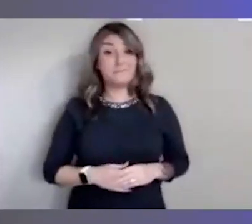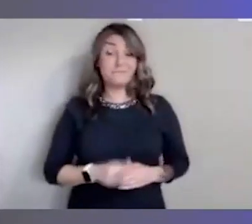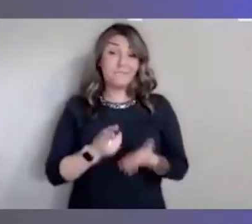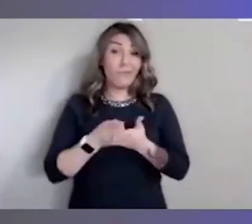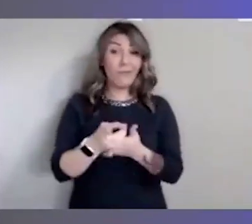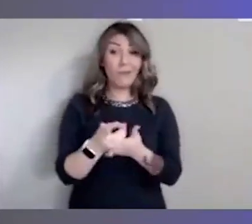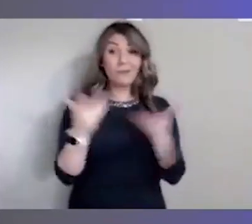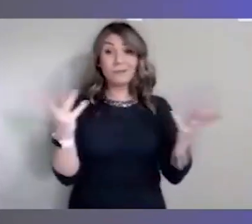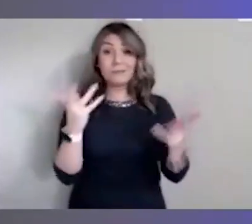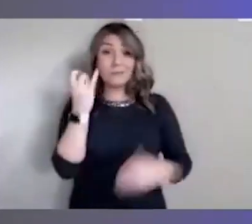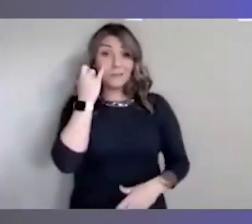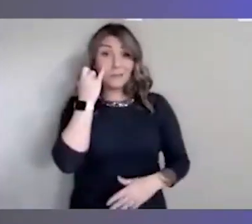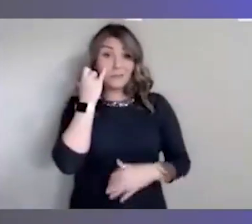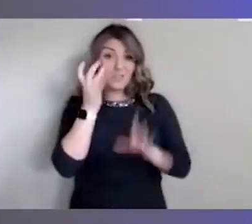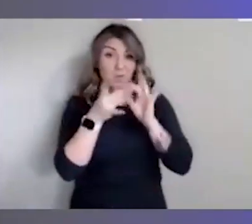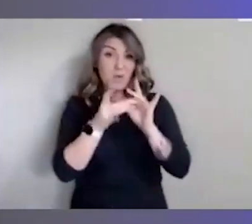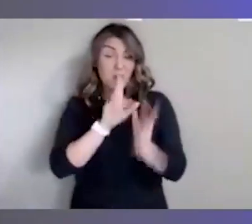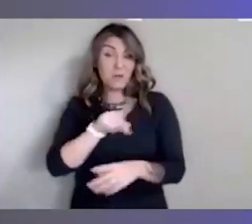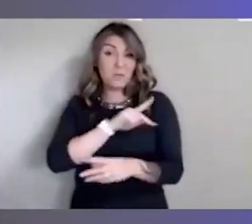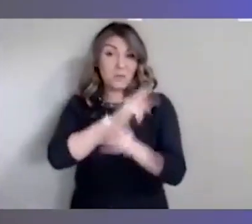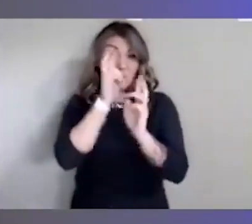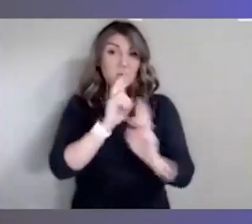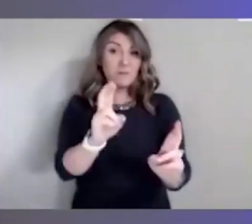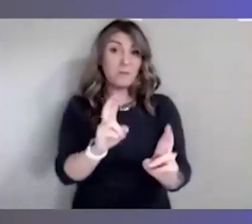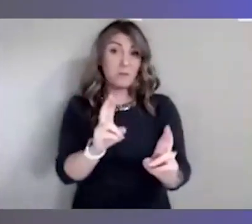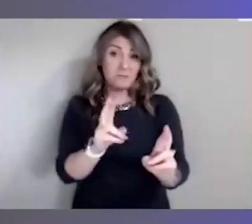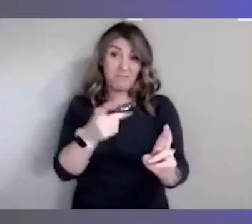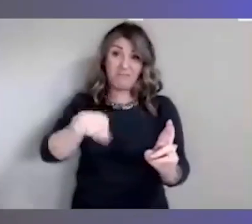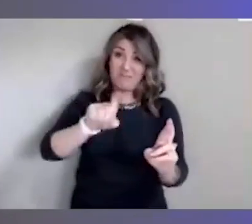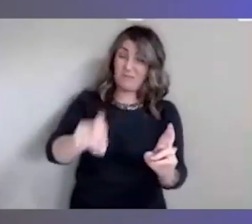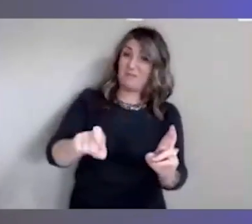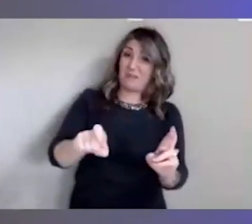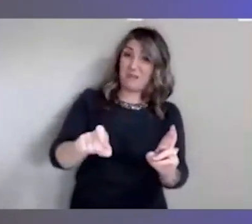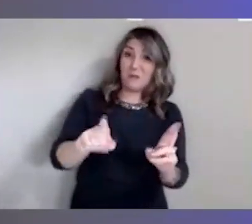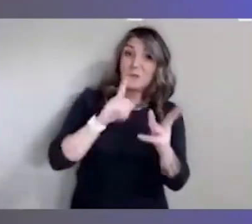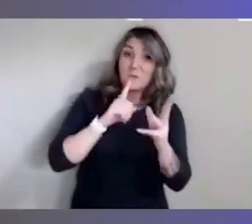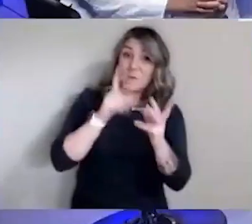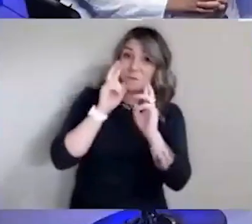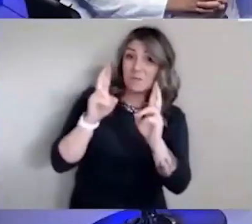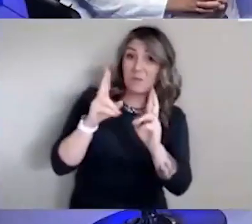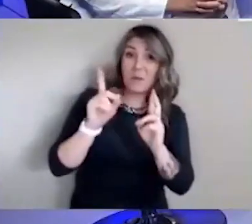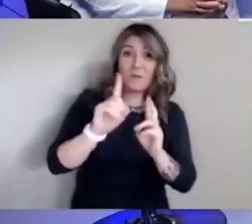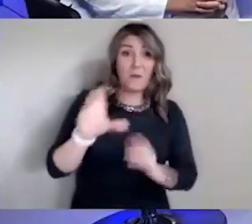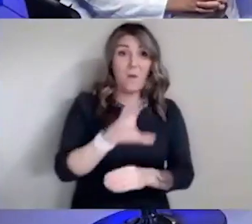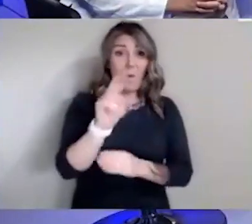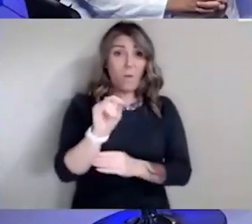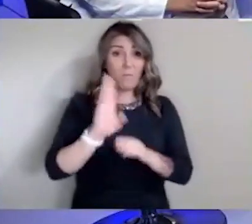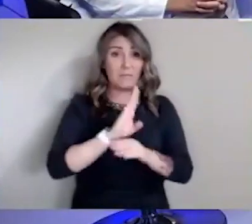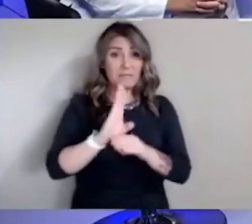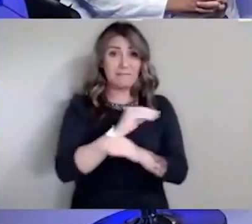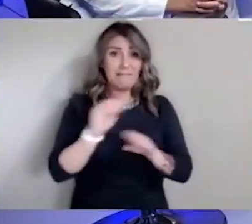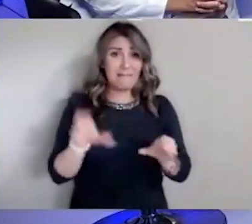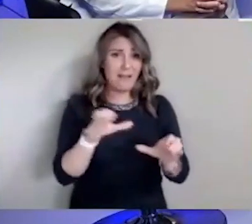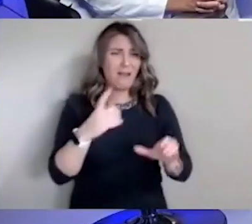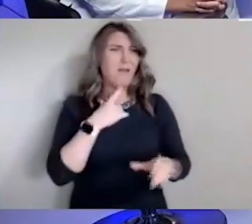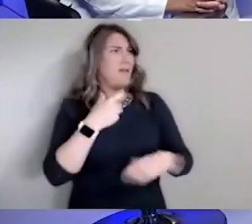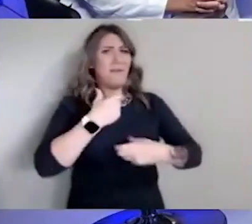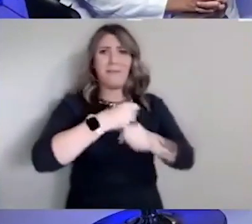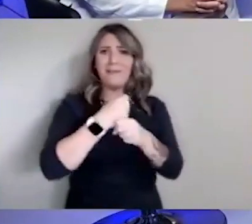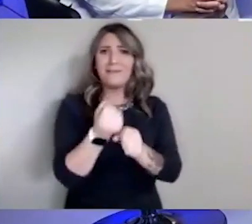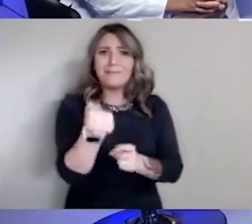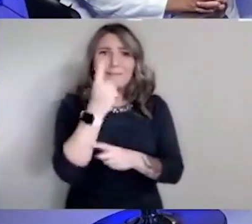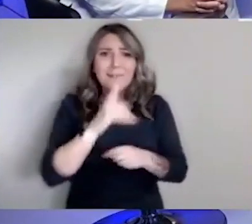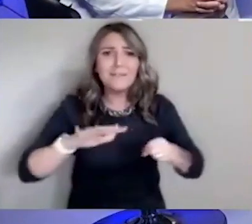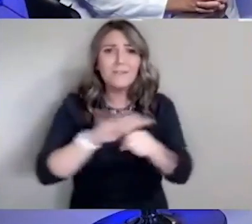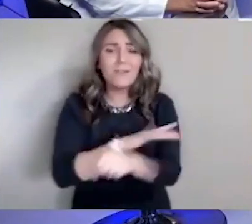personal responsibility, respect their personal responsibility for their own business and activities. No, I think that makes complete sense. So, it's amazing that the